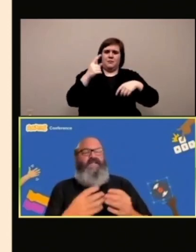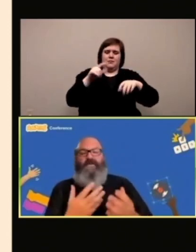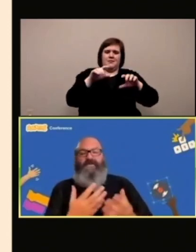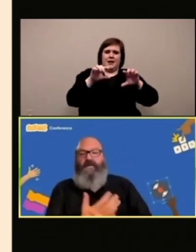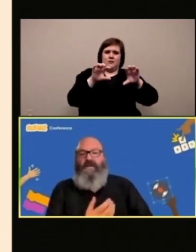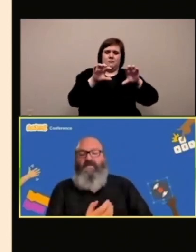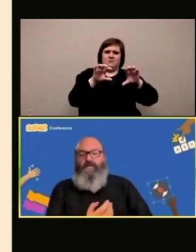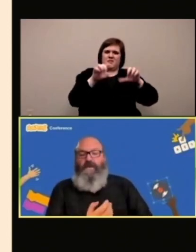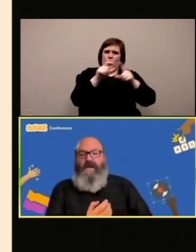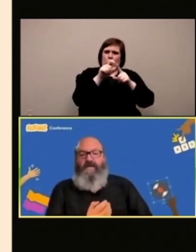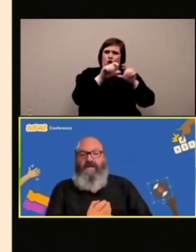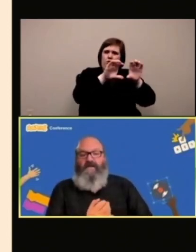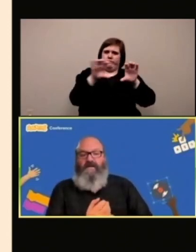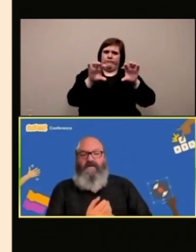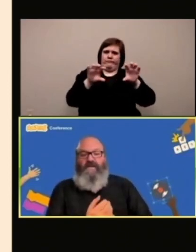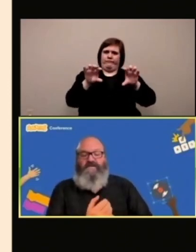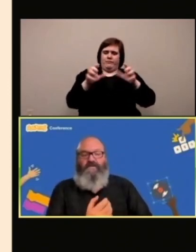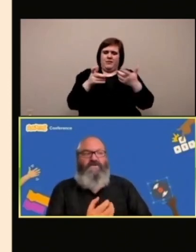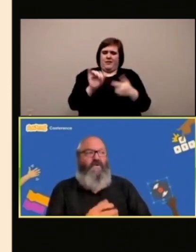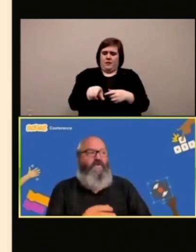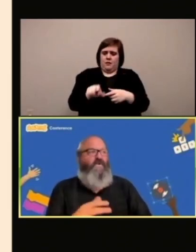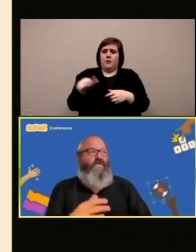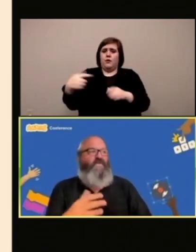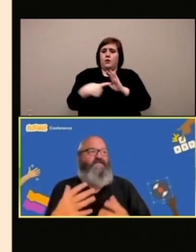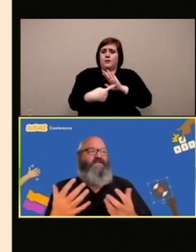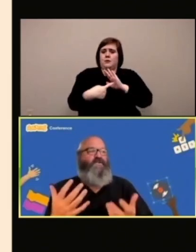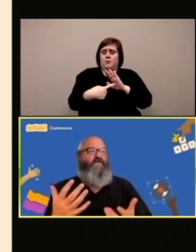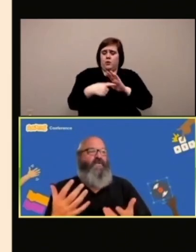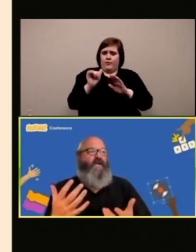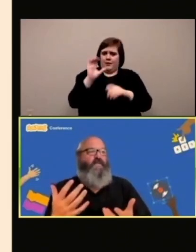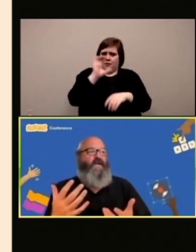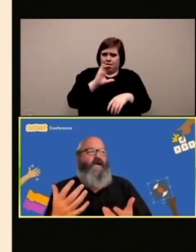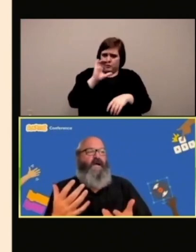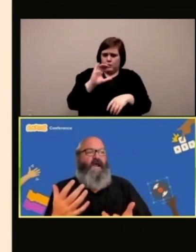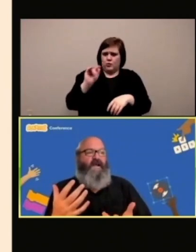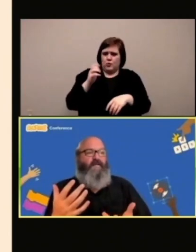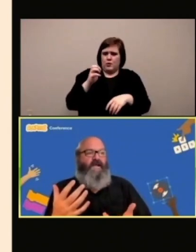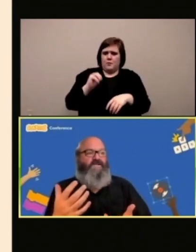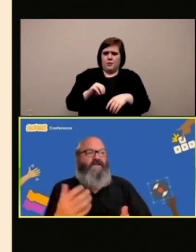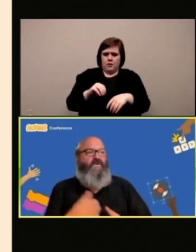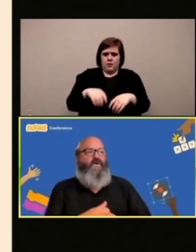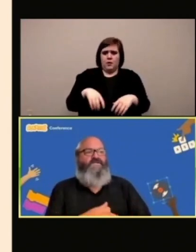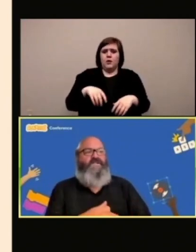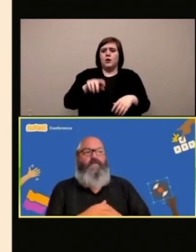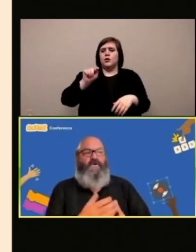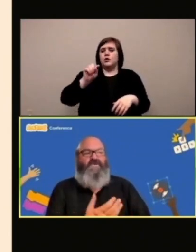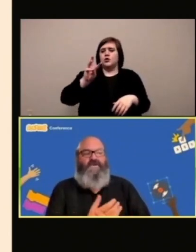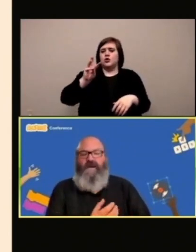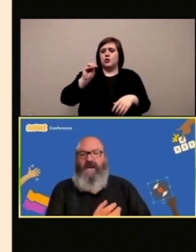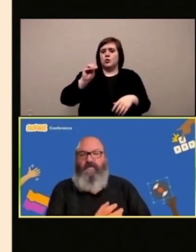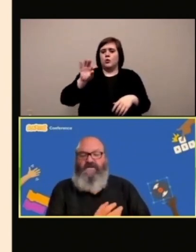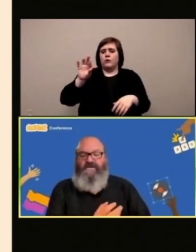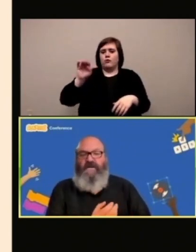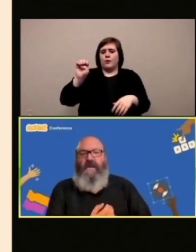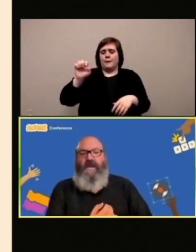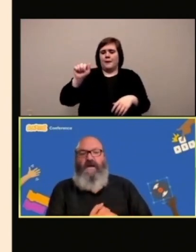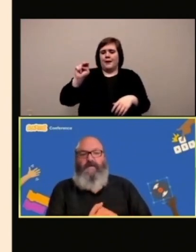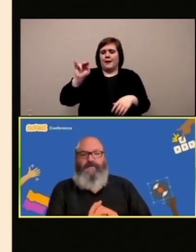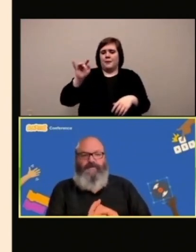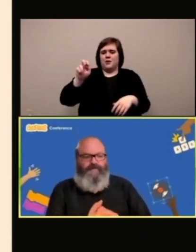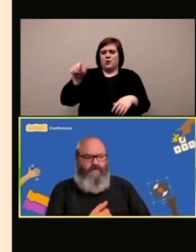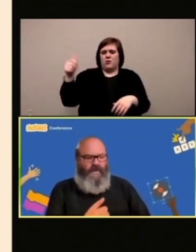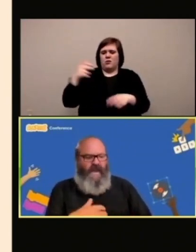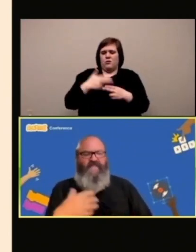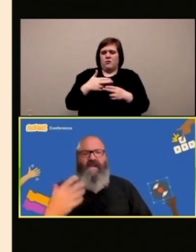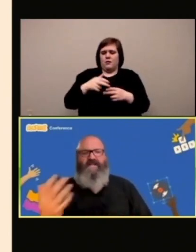Now, the examples that were given by the Exploratorium were things like 2-frame animation or stop motion animation.